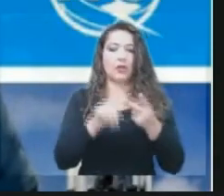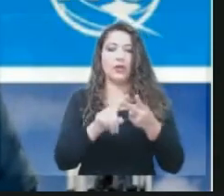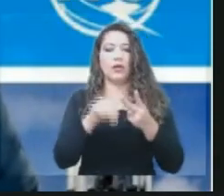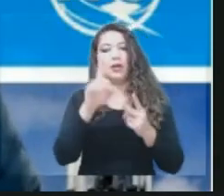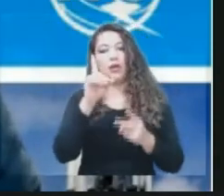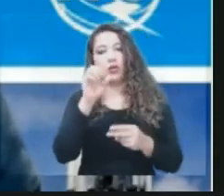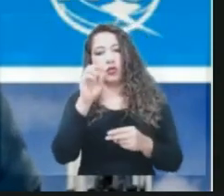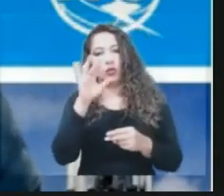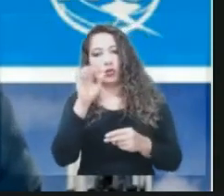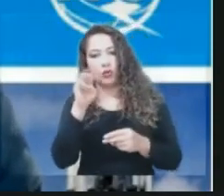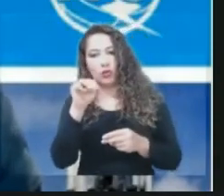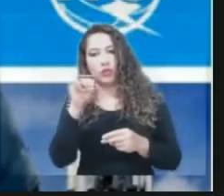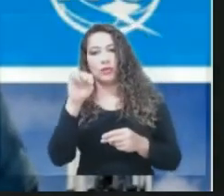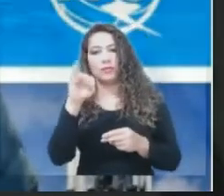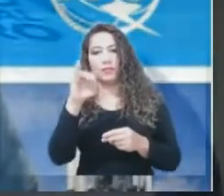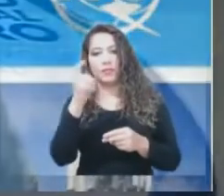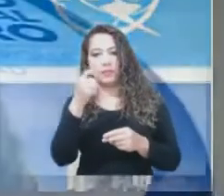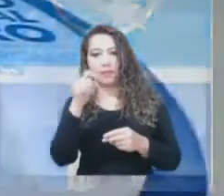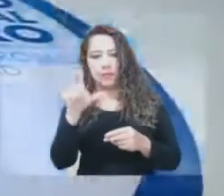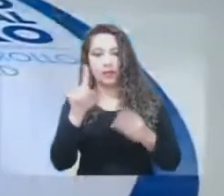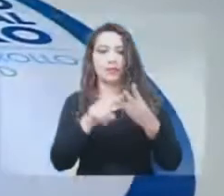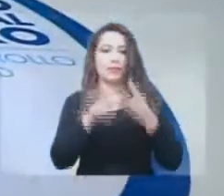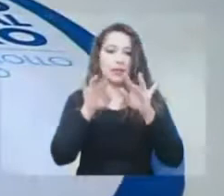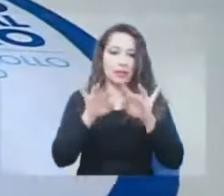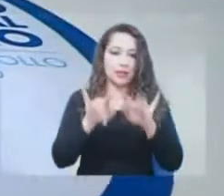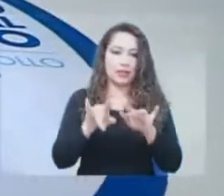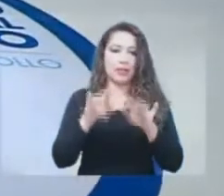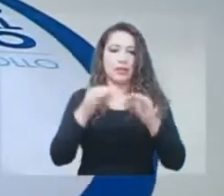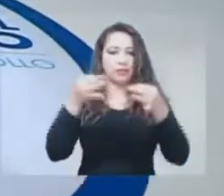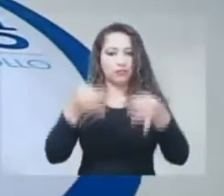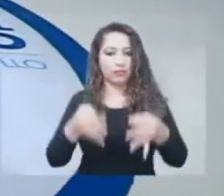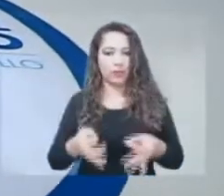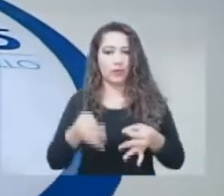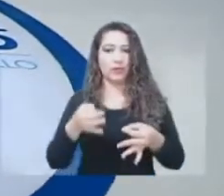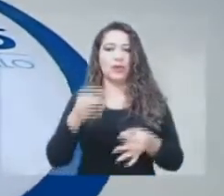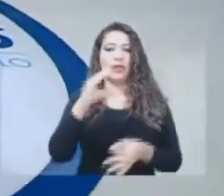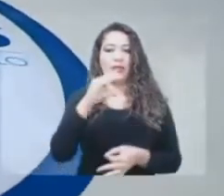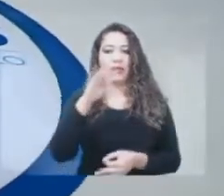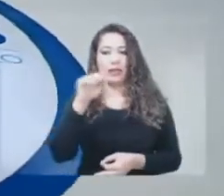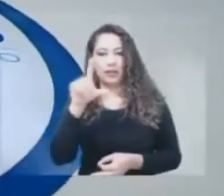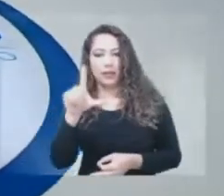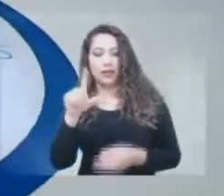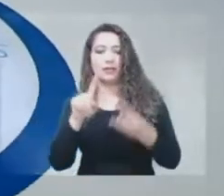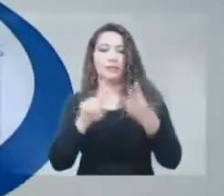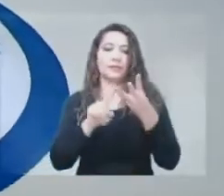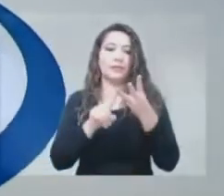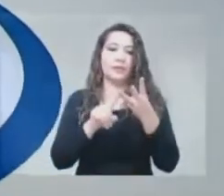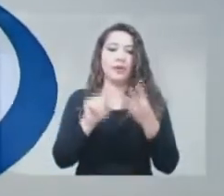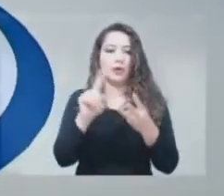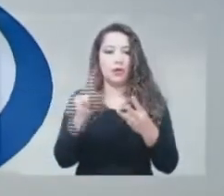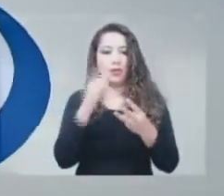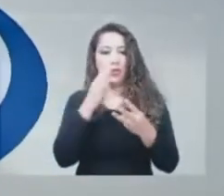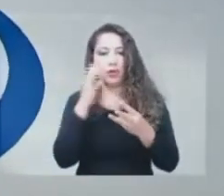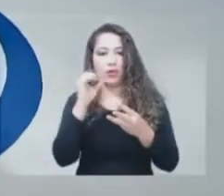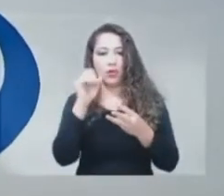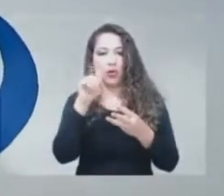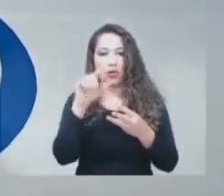ANE, Miguel Felipe Anzola, Executive Secretary of CITEL, Oscar León